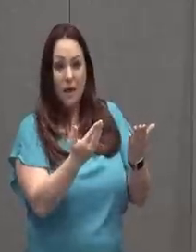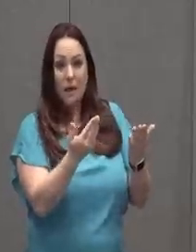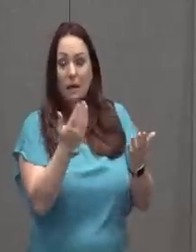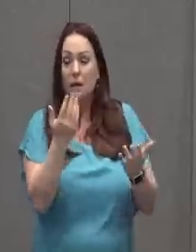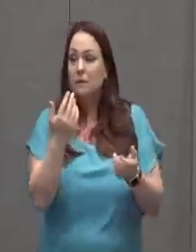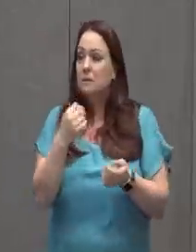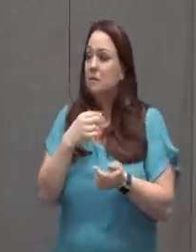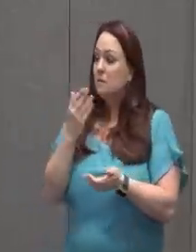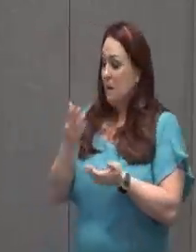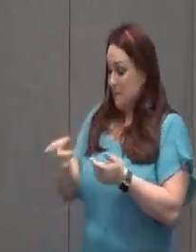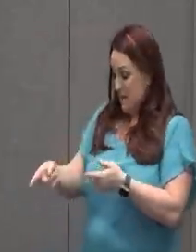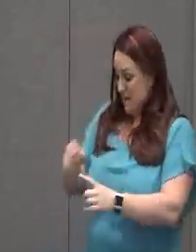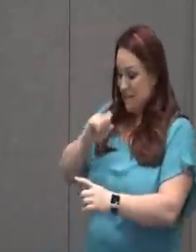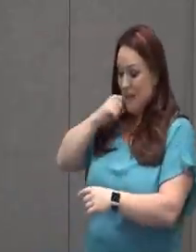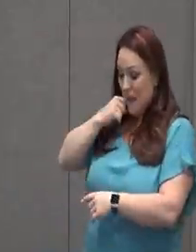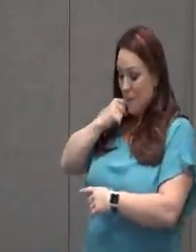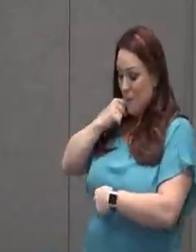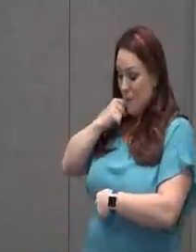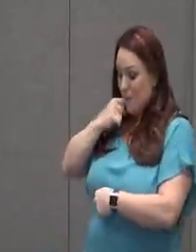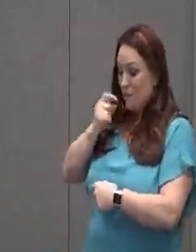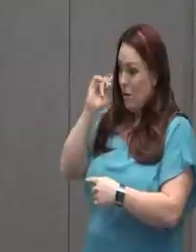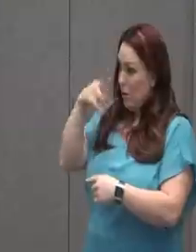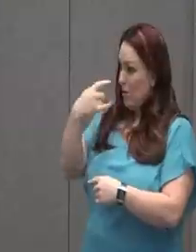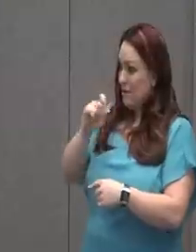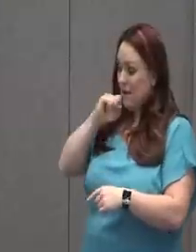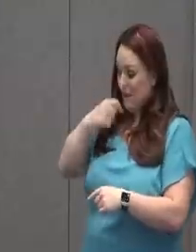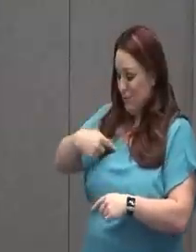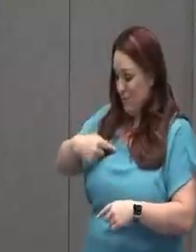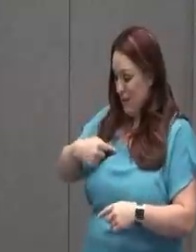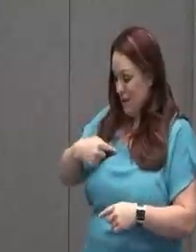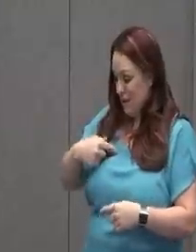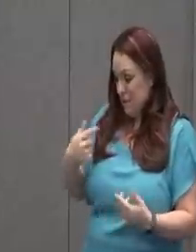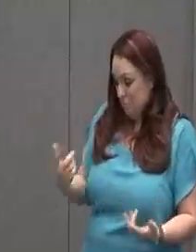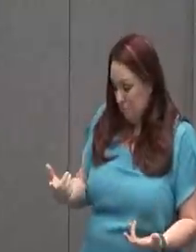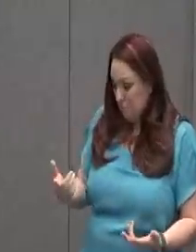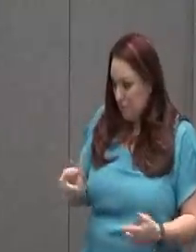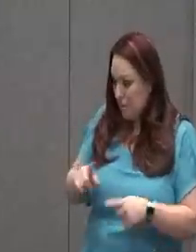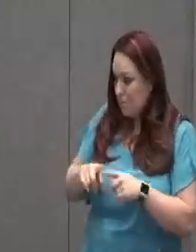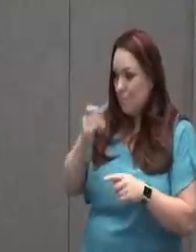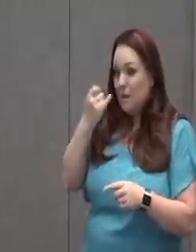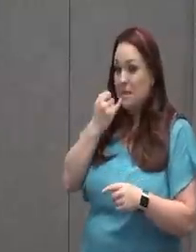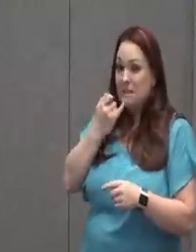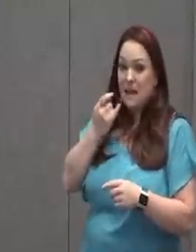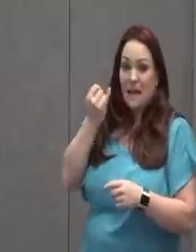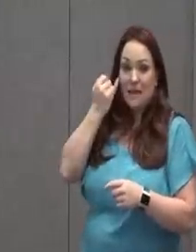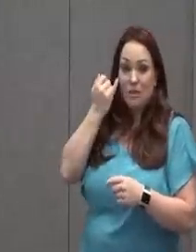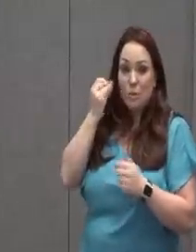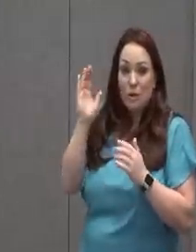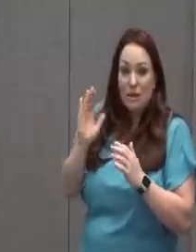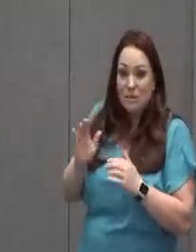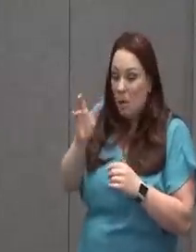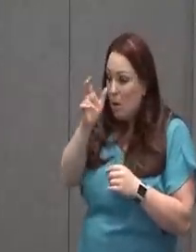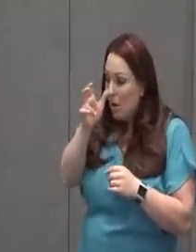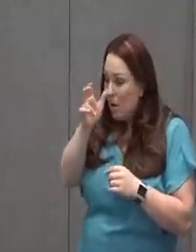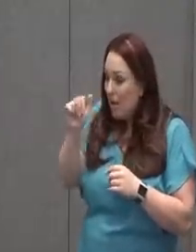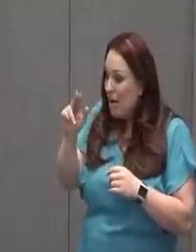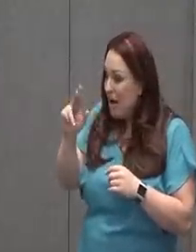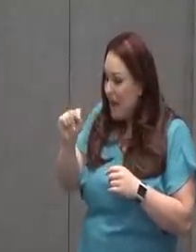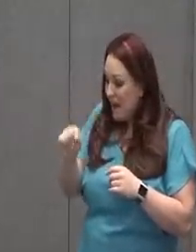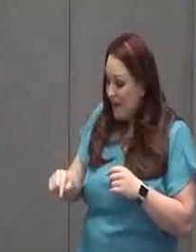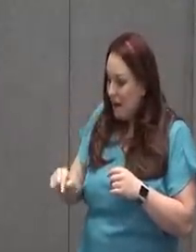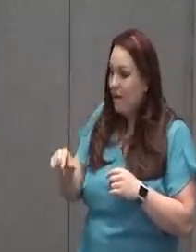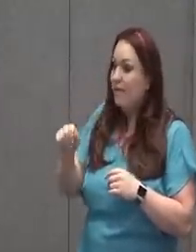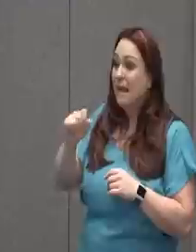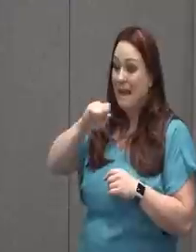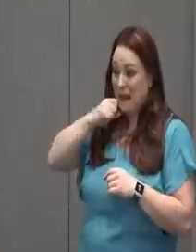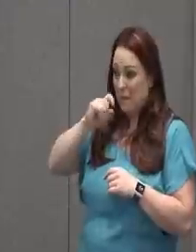might be something if you were a small little, let's say an ant, what would that apple maybe look like